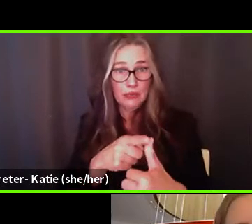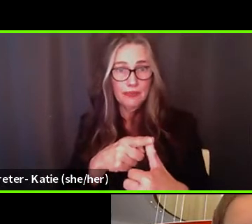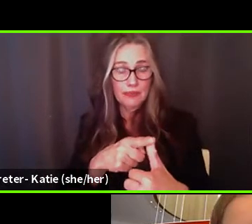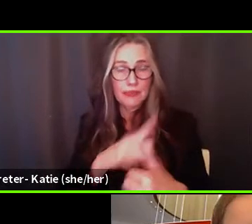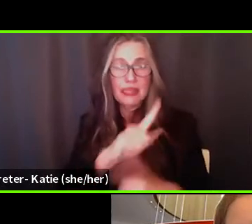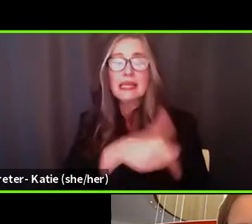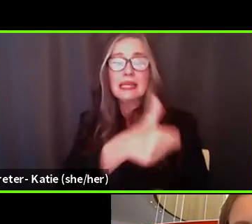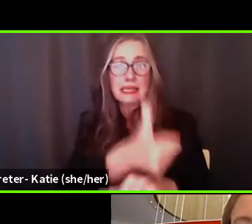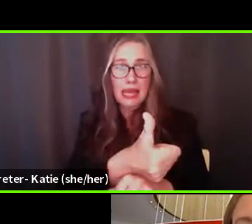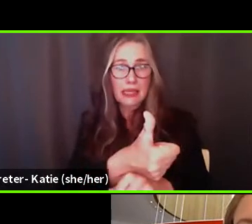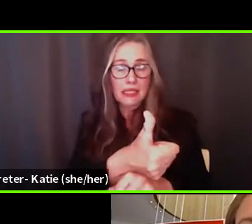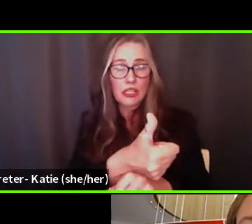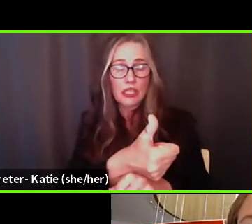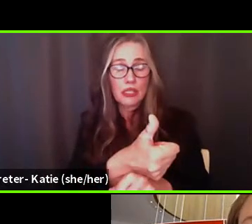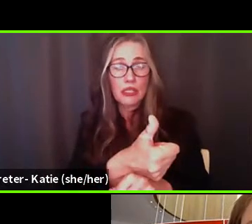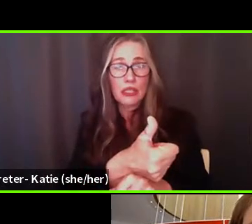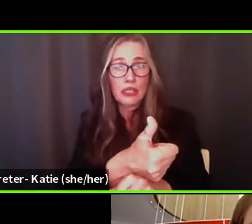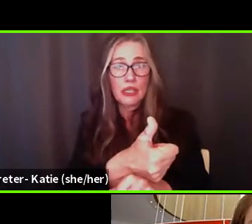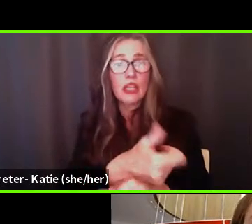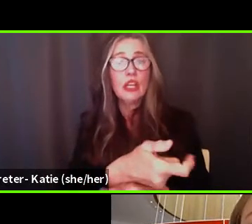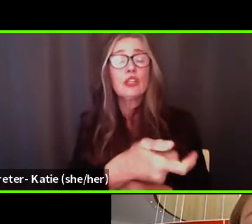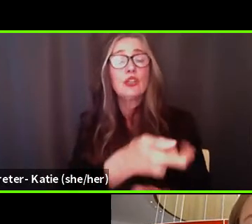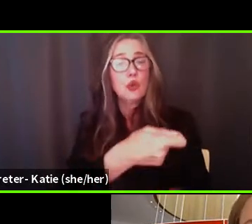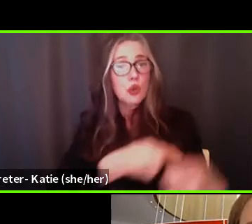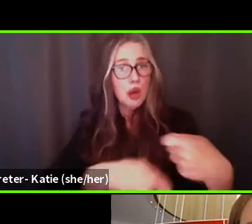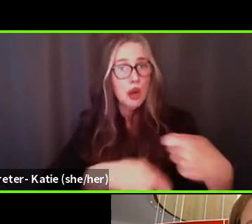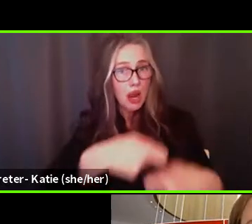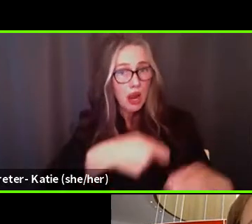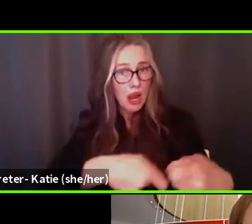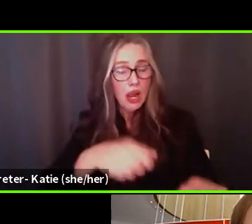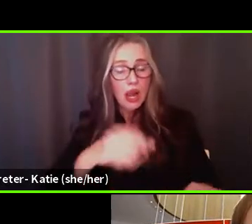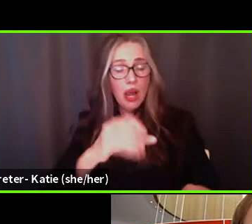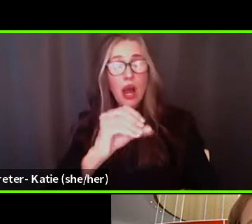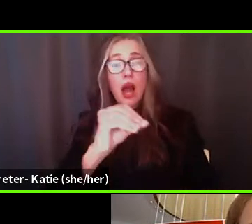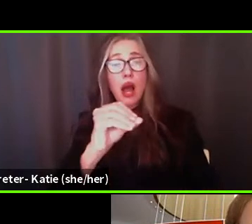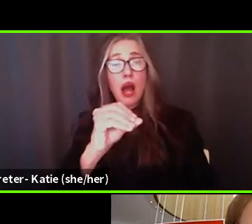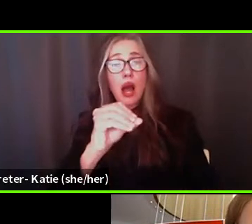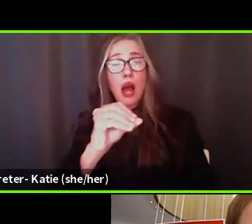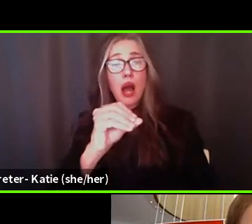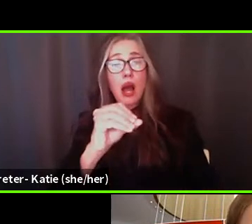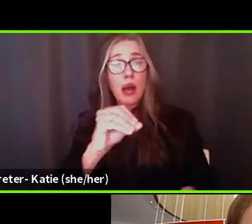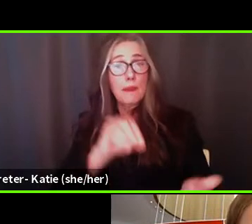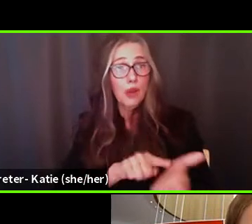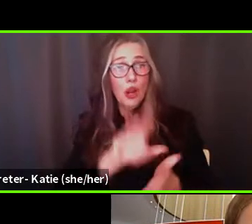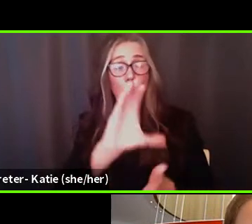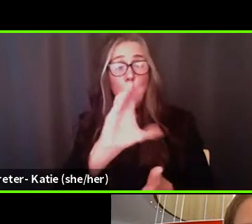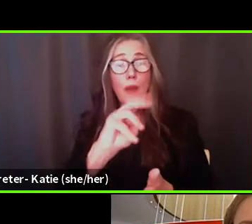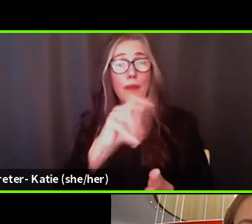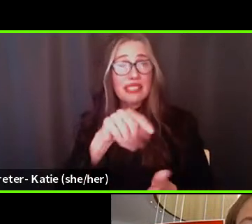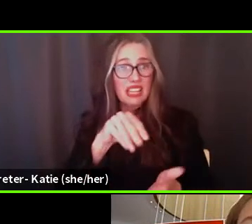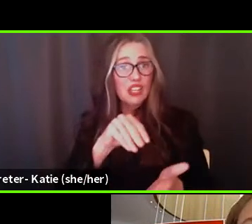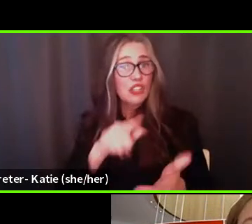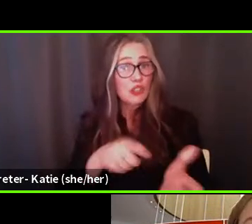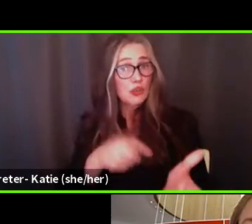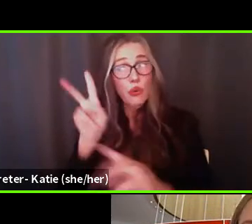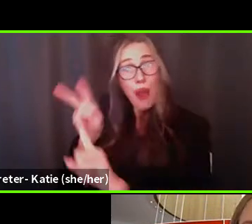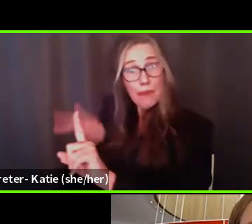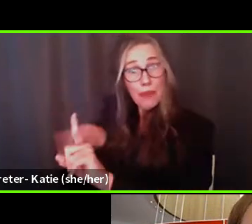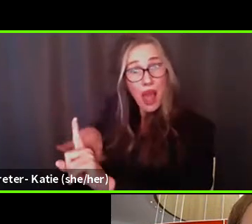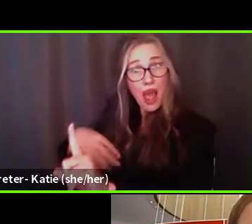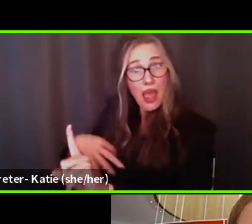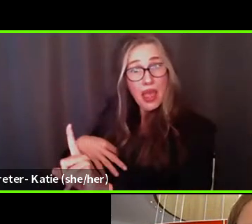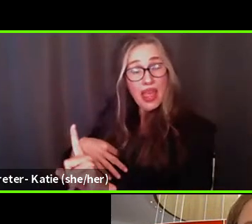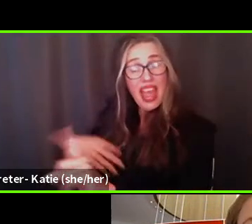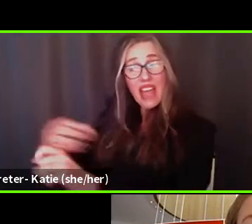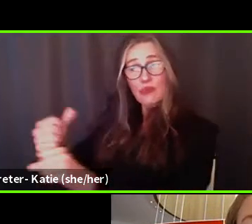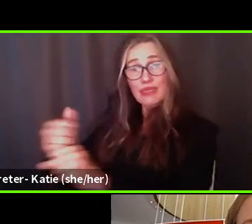compensation program for verified survivors to apply for and receive monetary payments there are two groups of